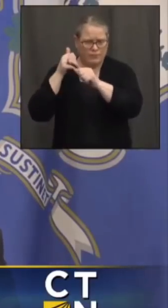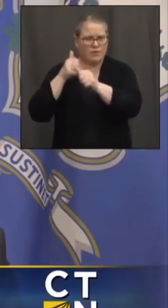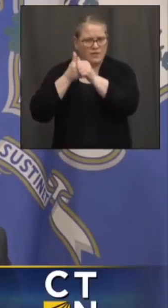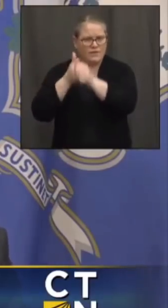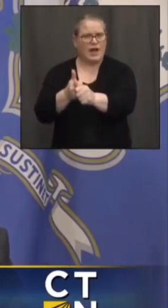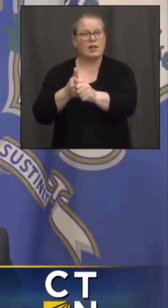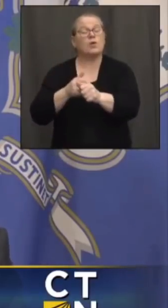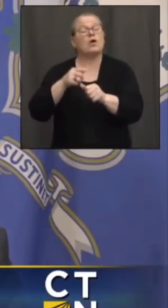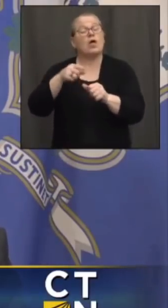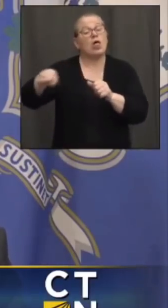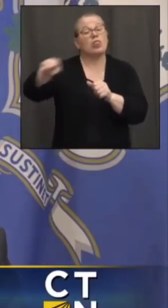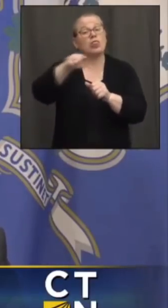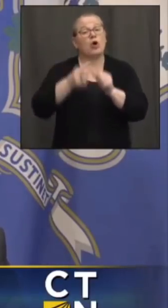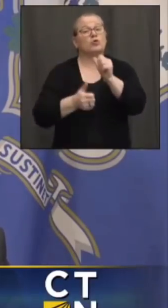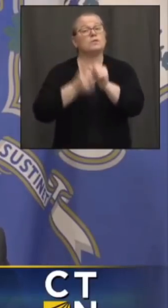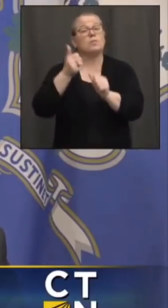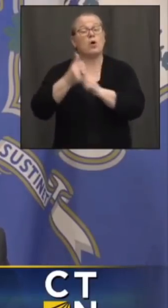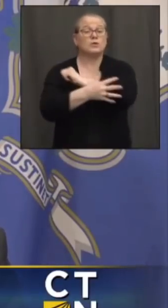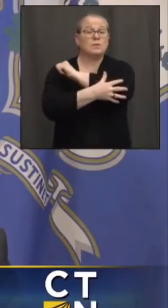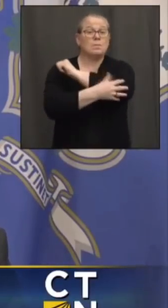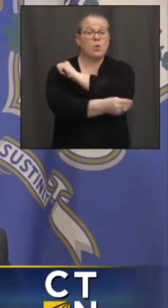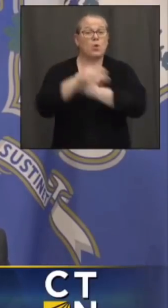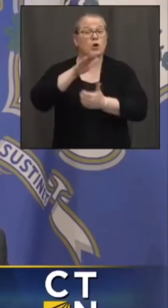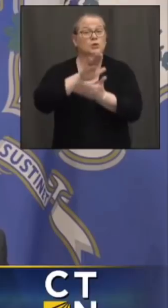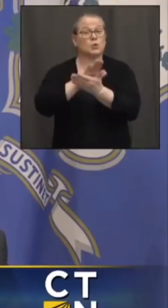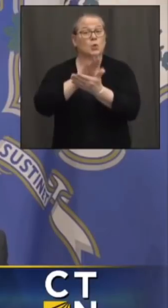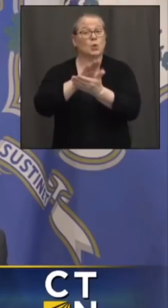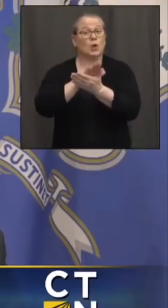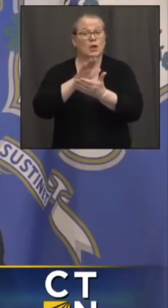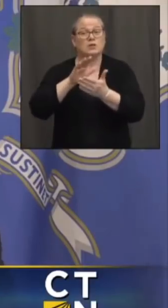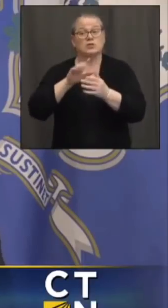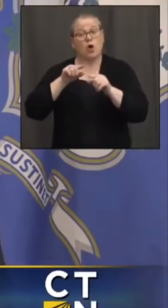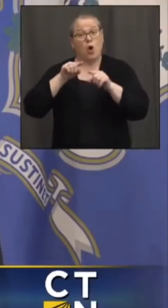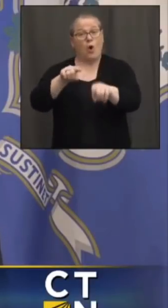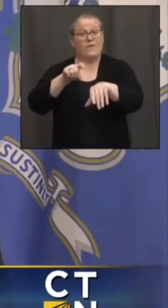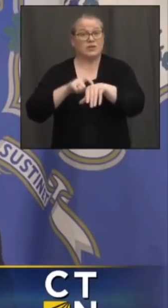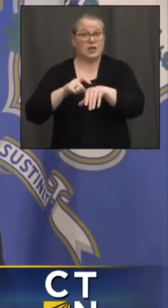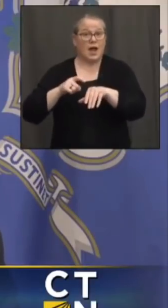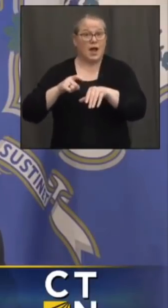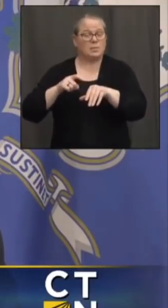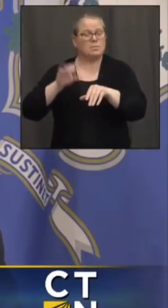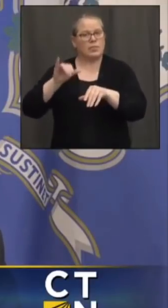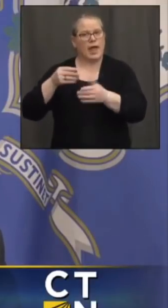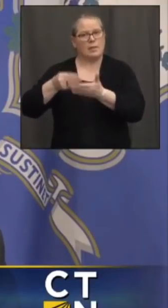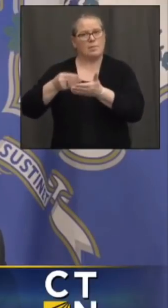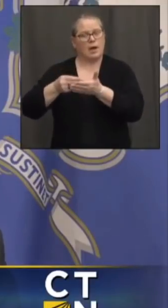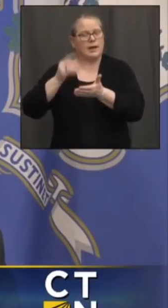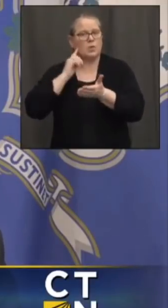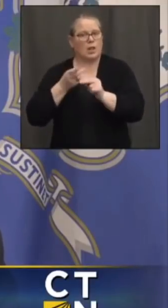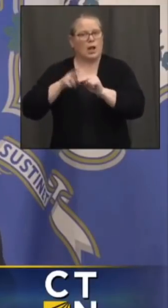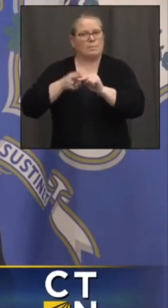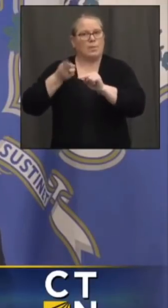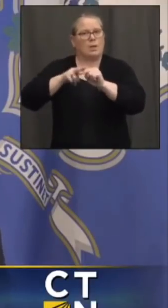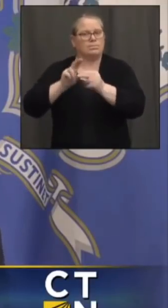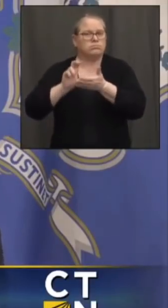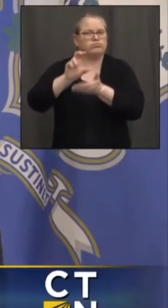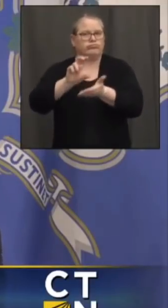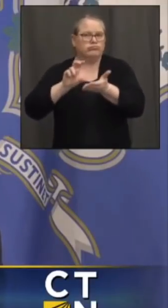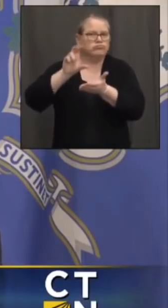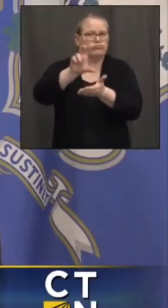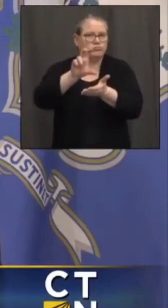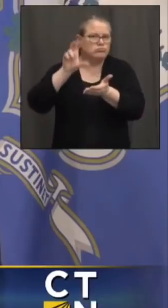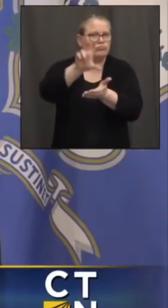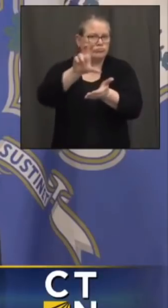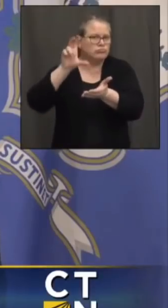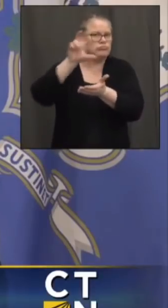that goes to those most distressed schools over a period of time. And Paul, over and above that, we'll have hundreds of millions of